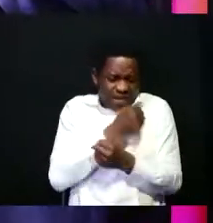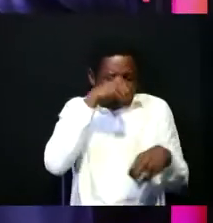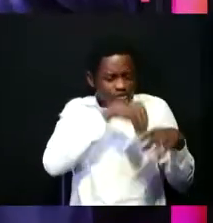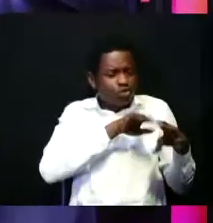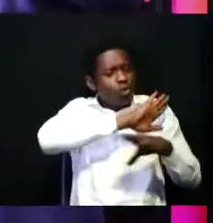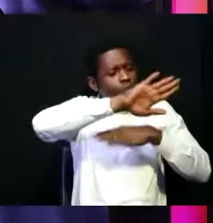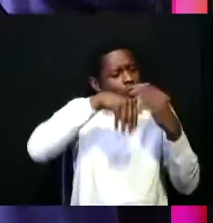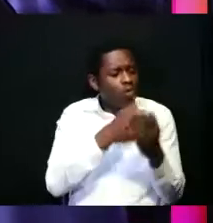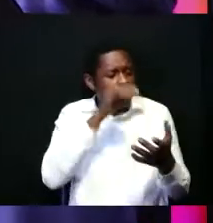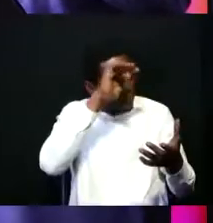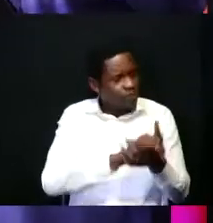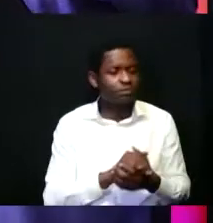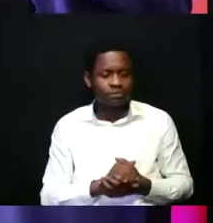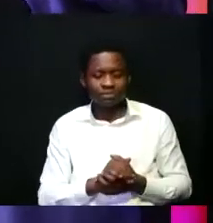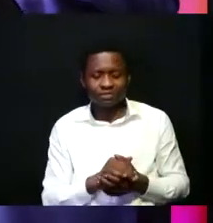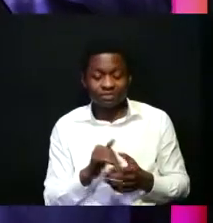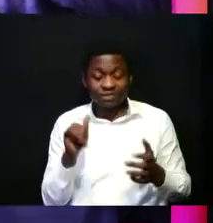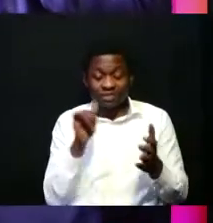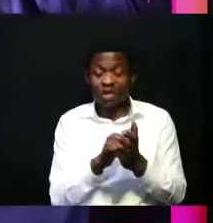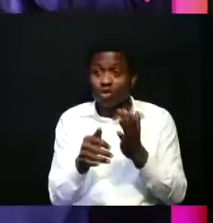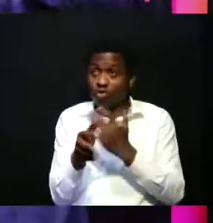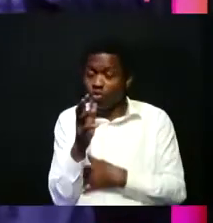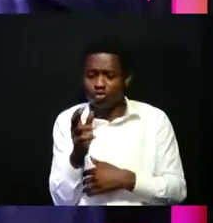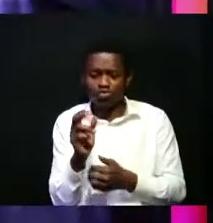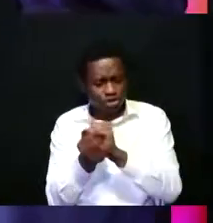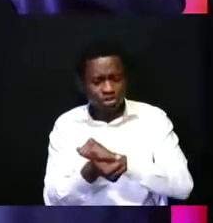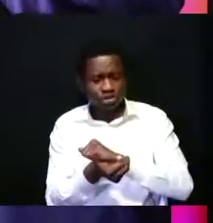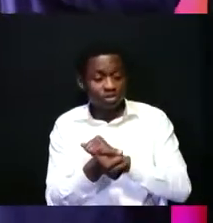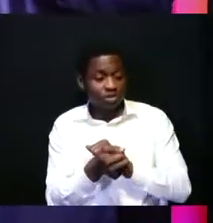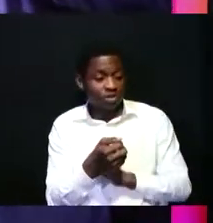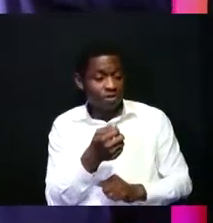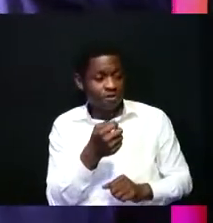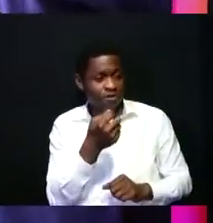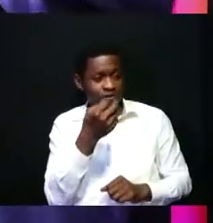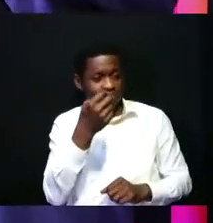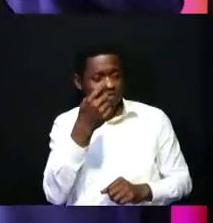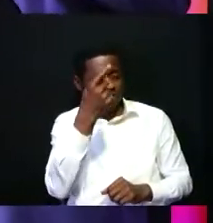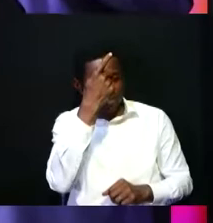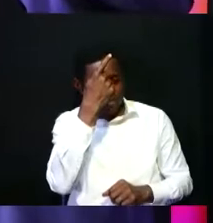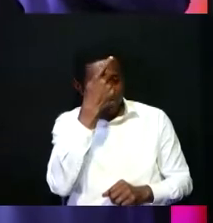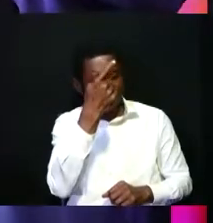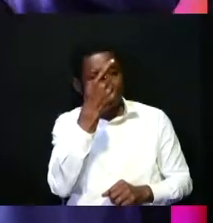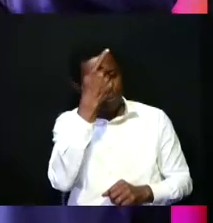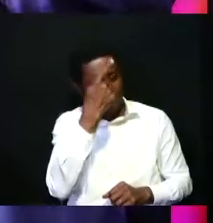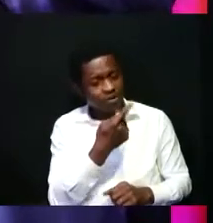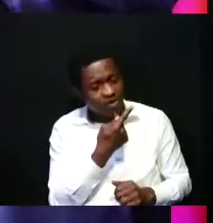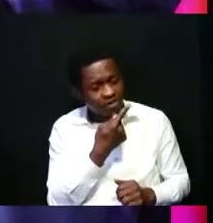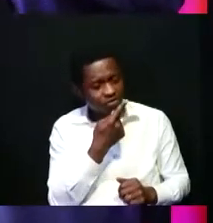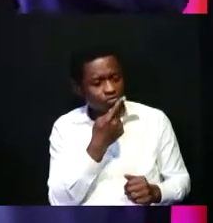that God will turn couples' heart back to himself again and to one